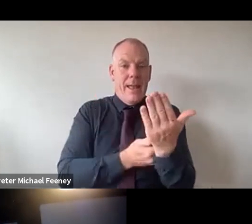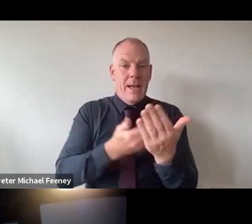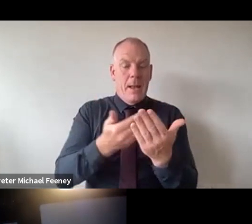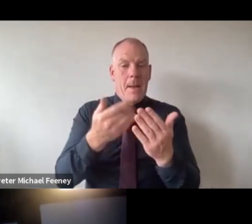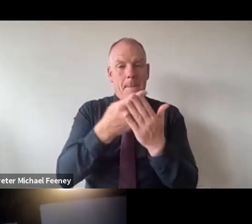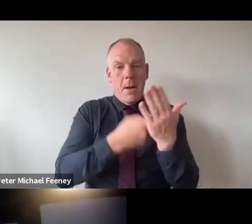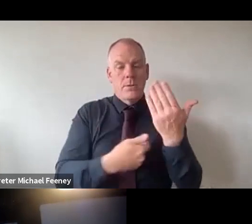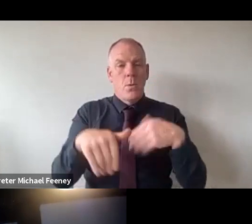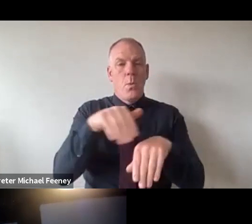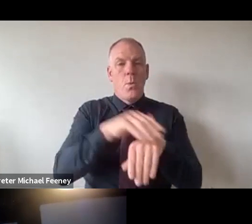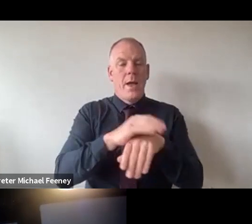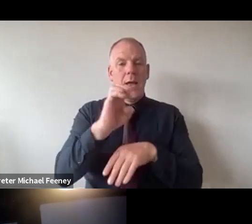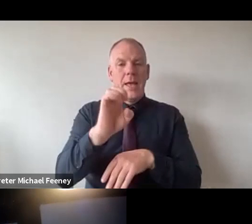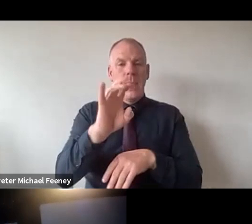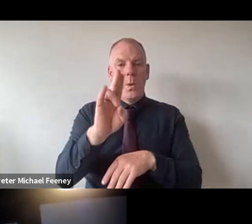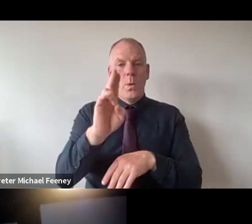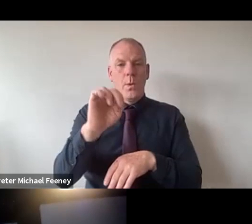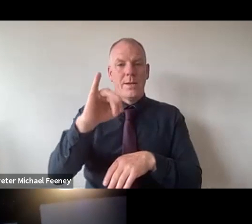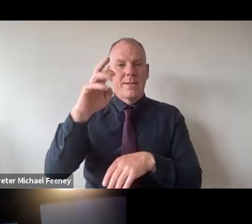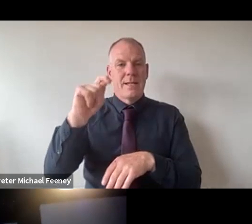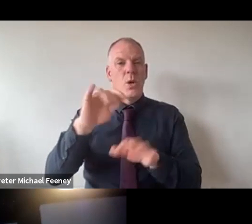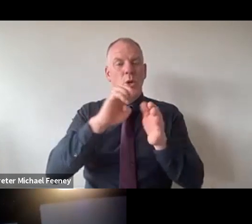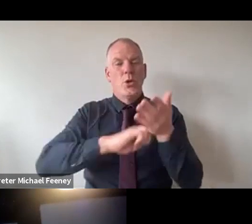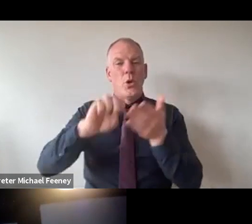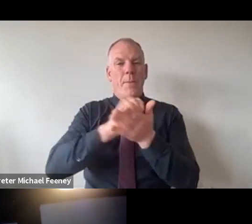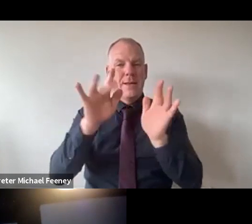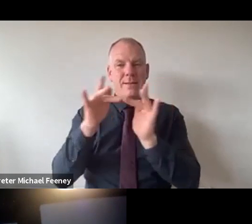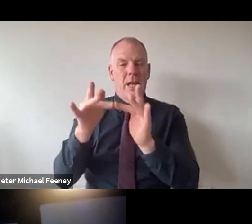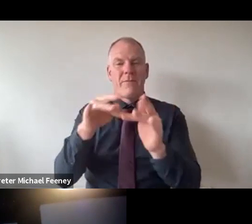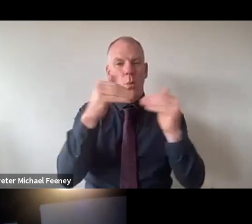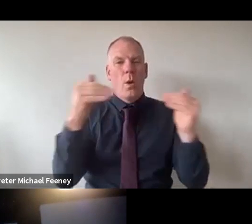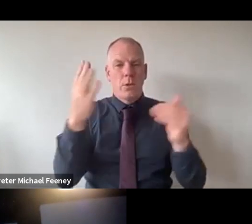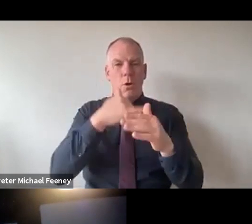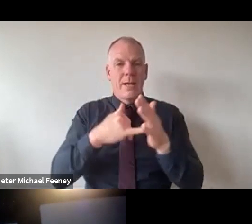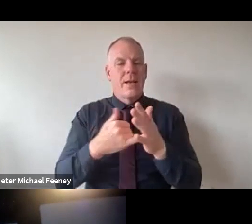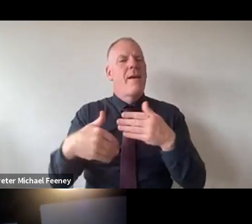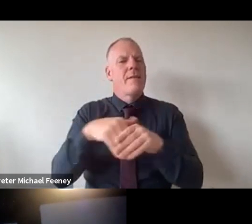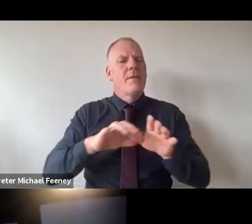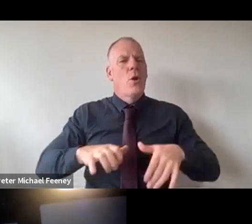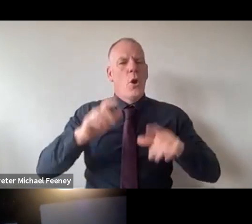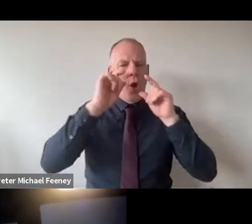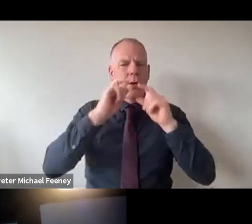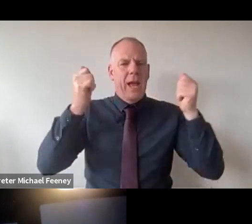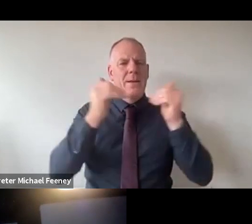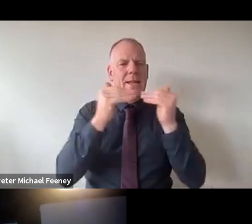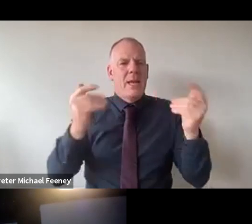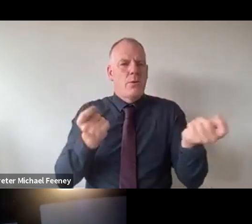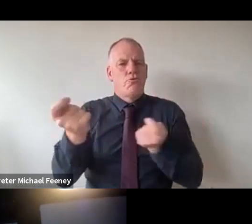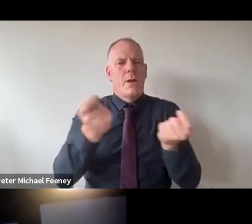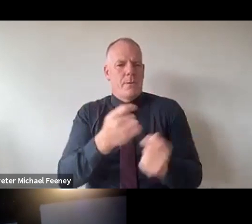at Equinet, the European Network of Equality Bodies. He previously worked at the Hungarian Equal Treatment Authority as a legal